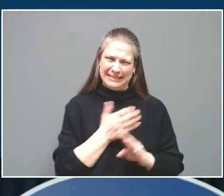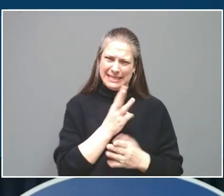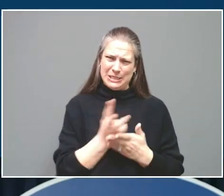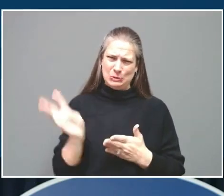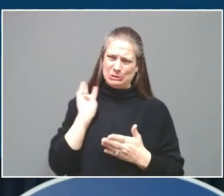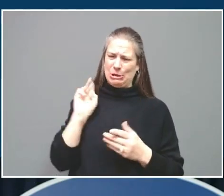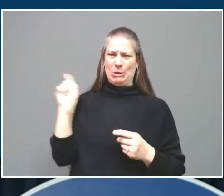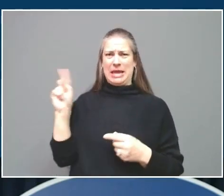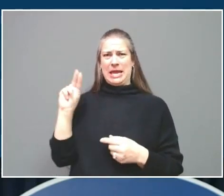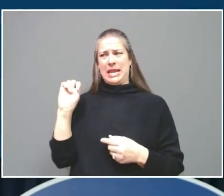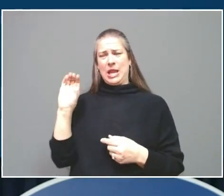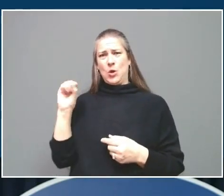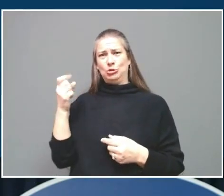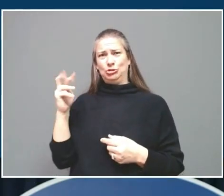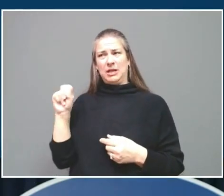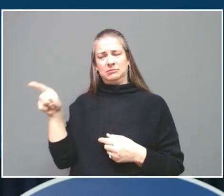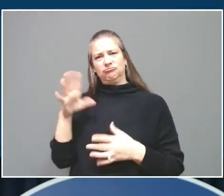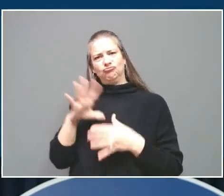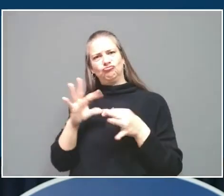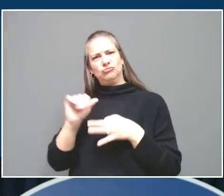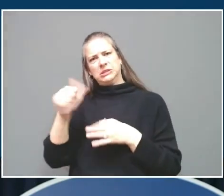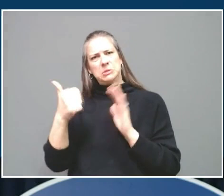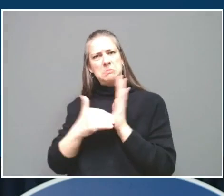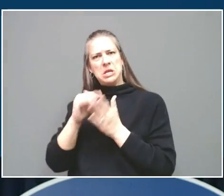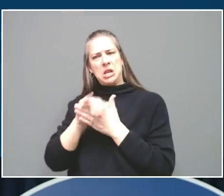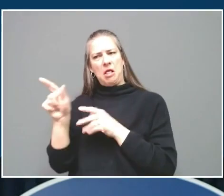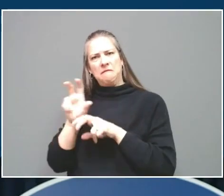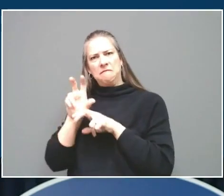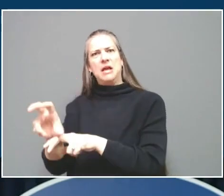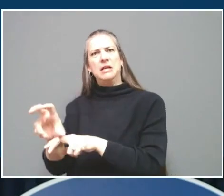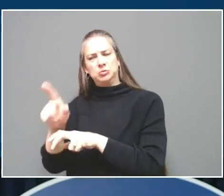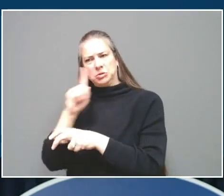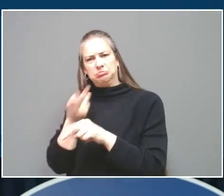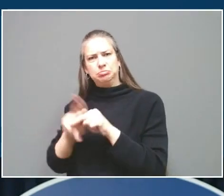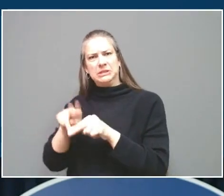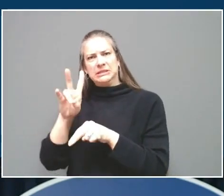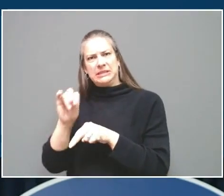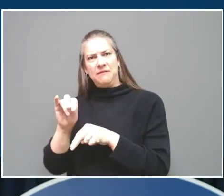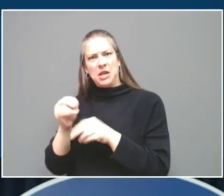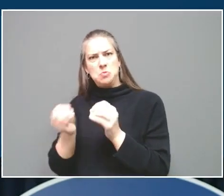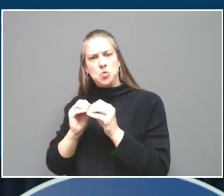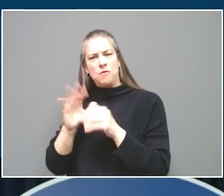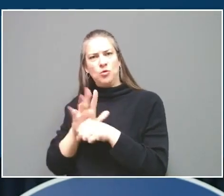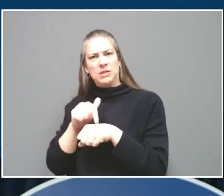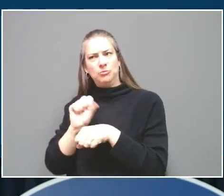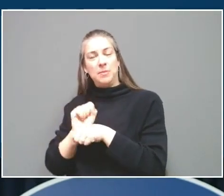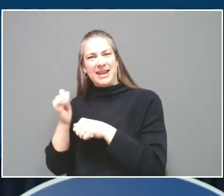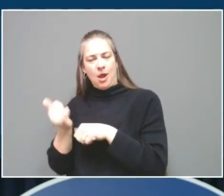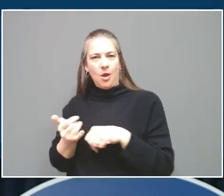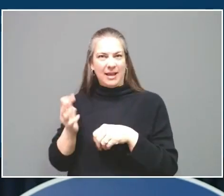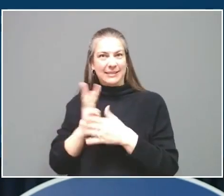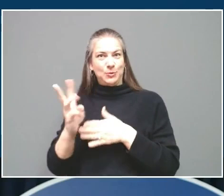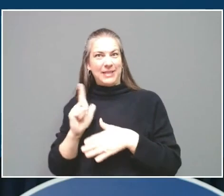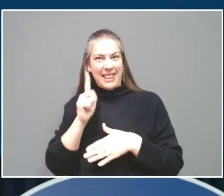million in its Mount Sterling facility, creating 79 full-time jobs. These 2 announcements together in such